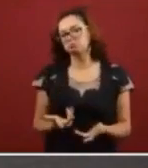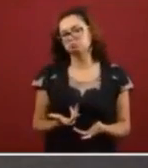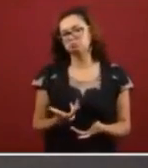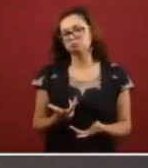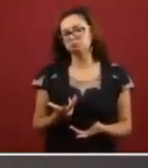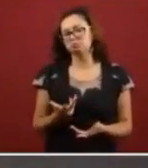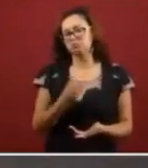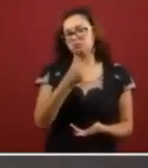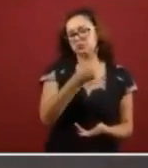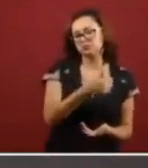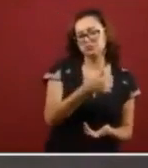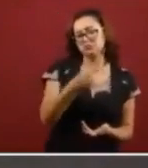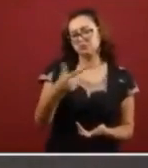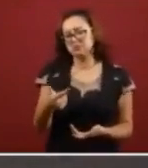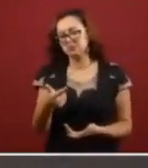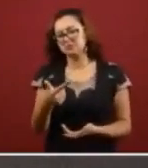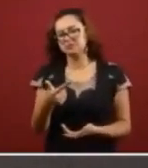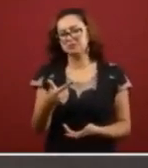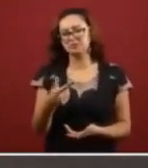more than half,